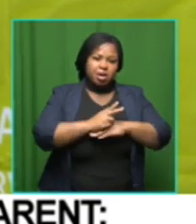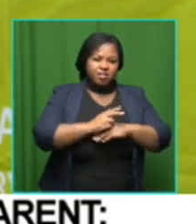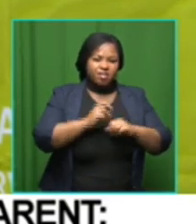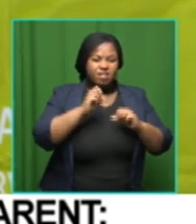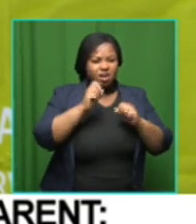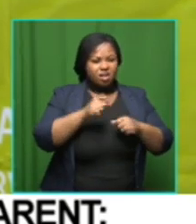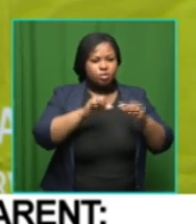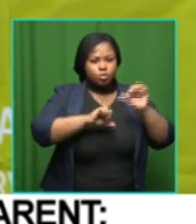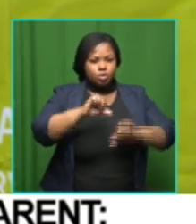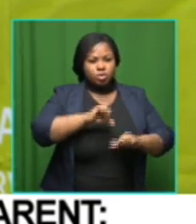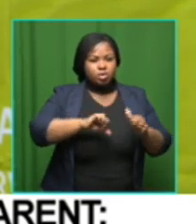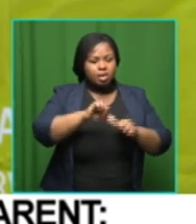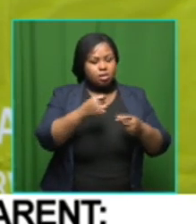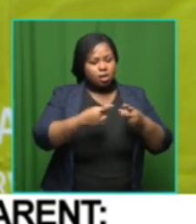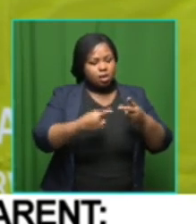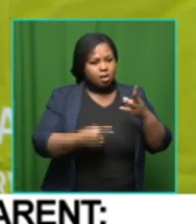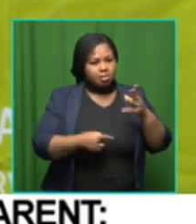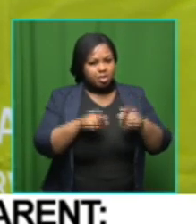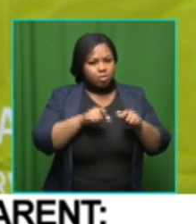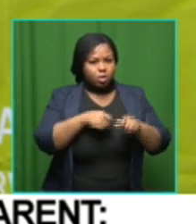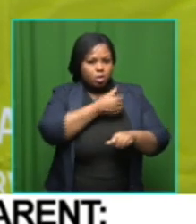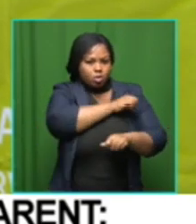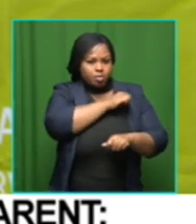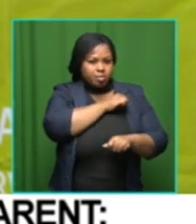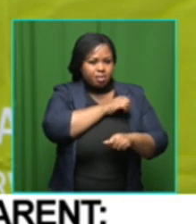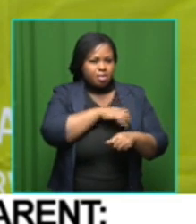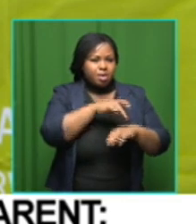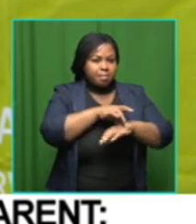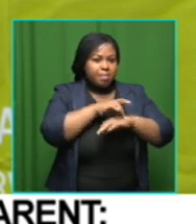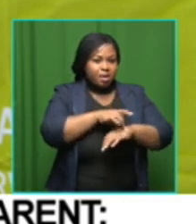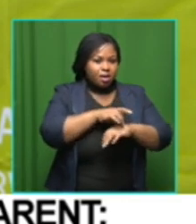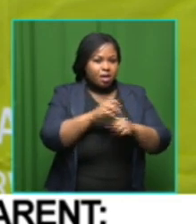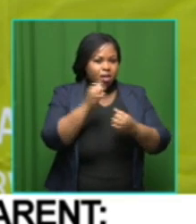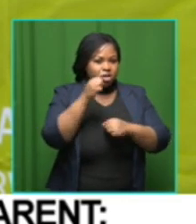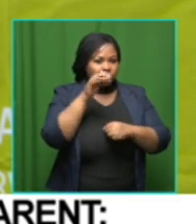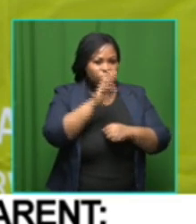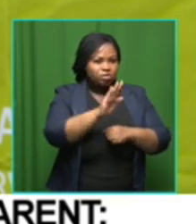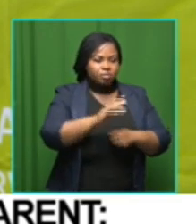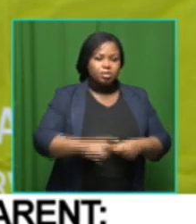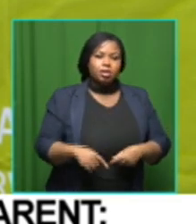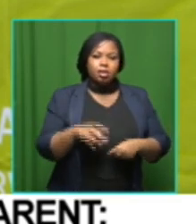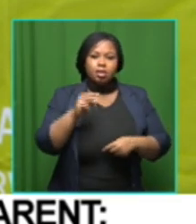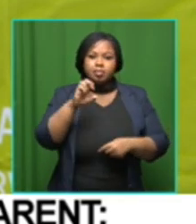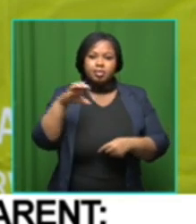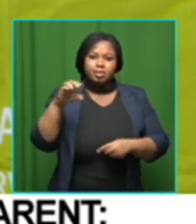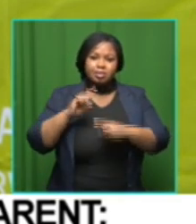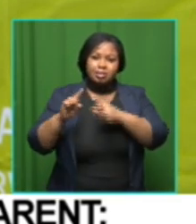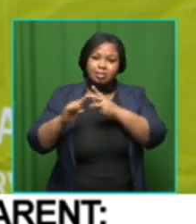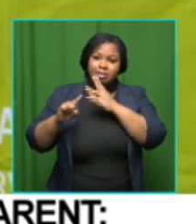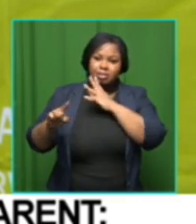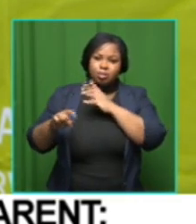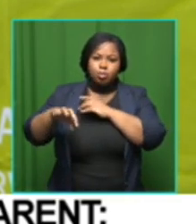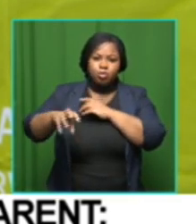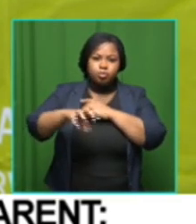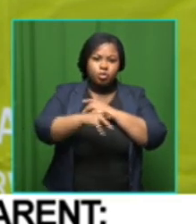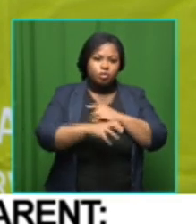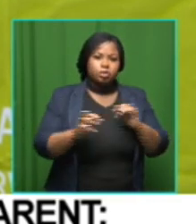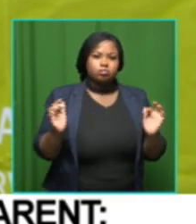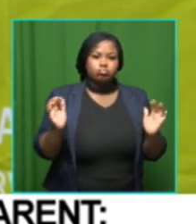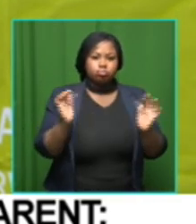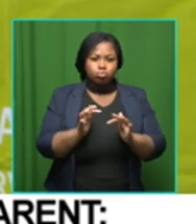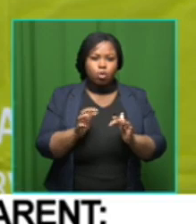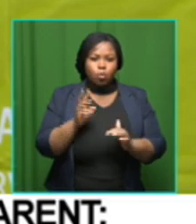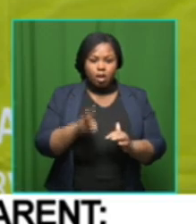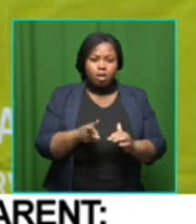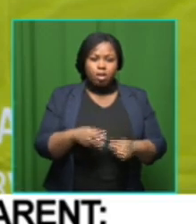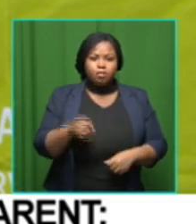and social scientists, and so on, together with MECs and heads of department of various provinces. We'll actually be having experts